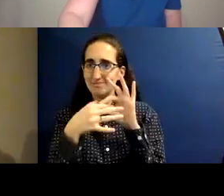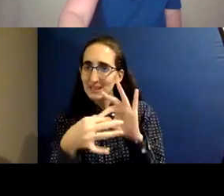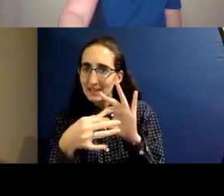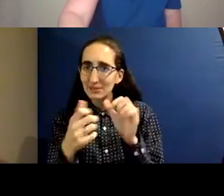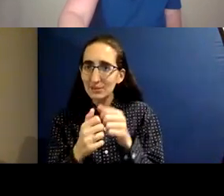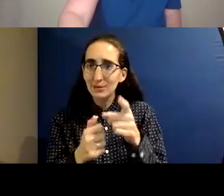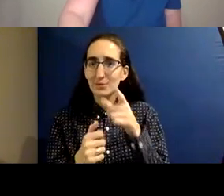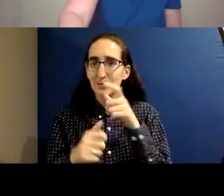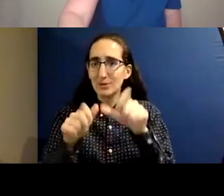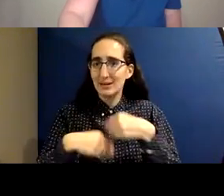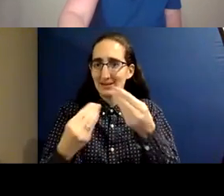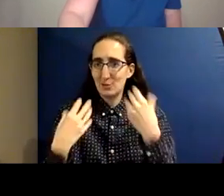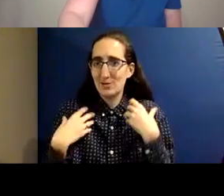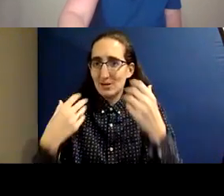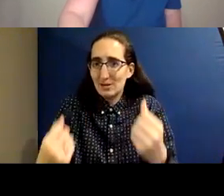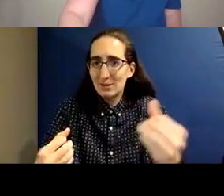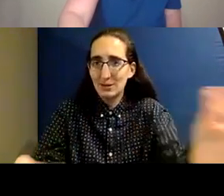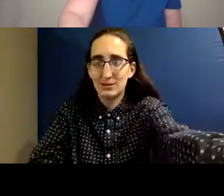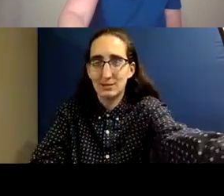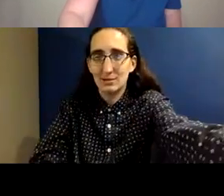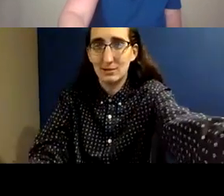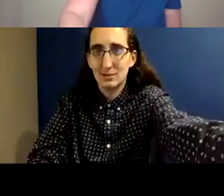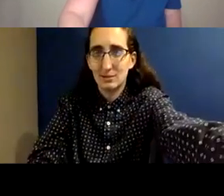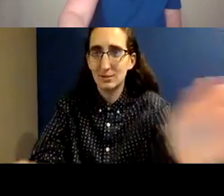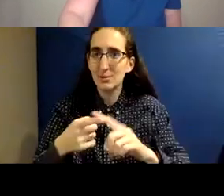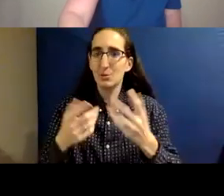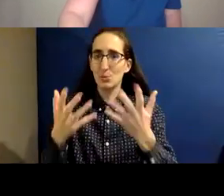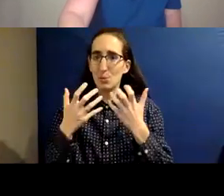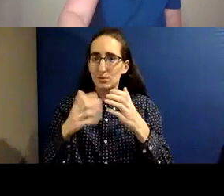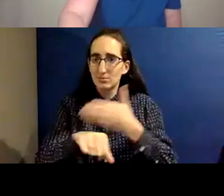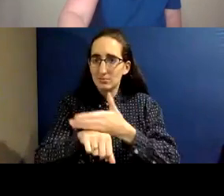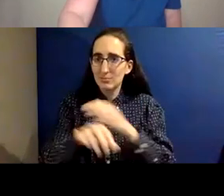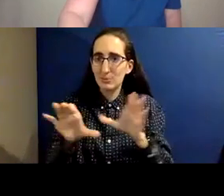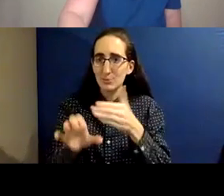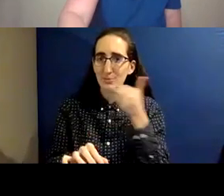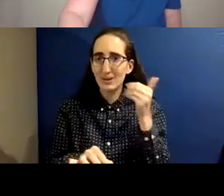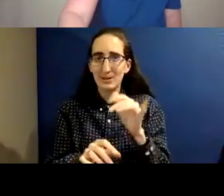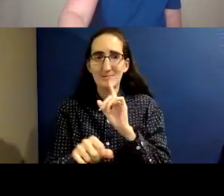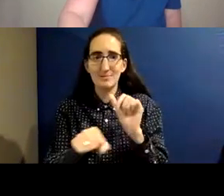was able to give you the confidence to want to do better. And so that's really what